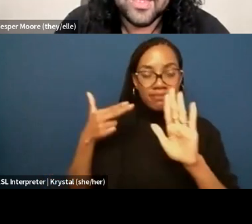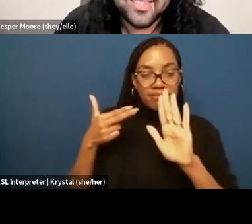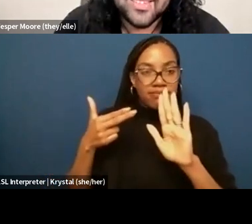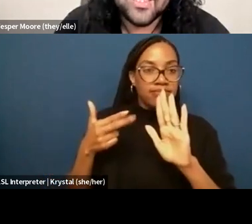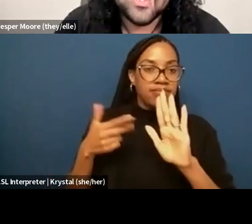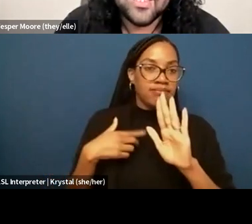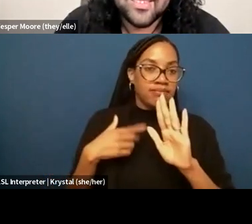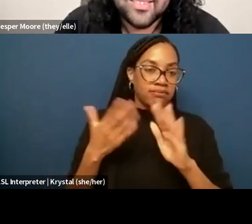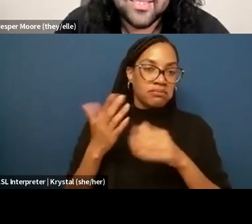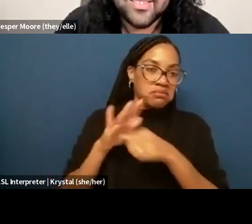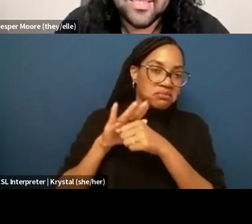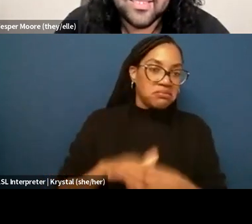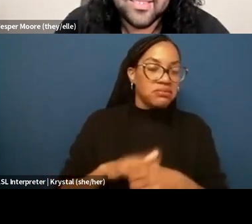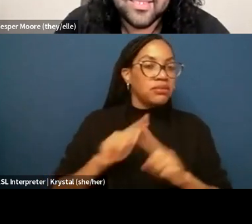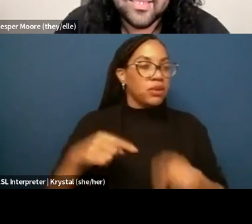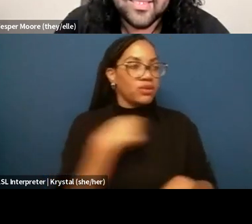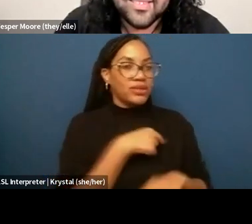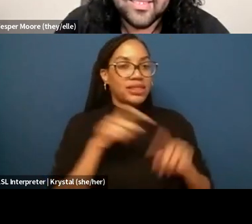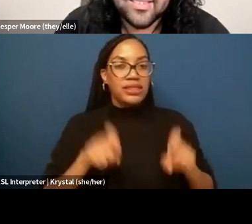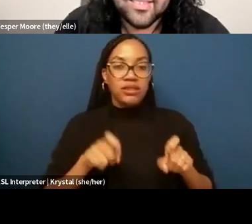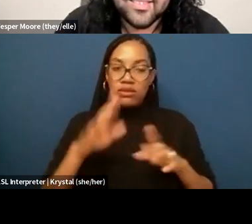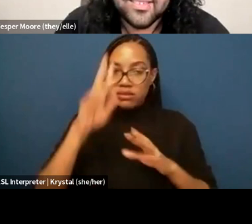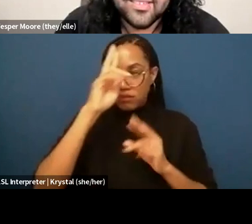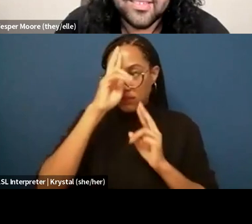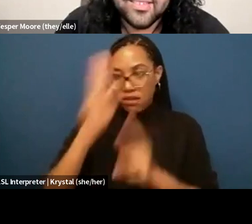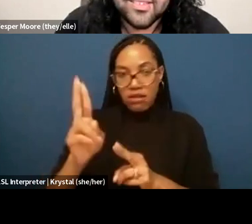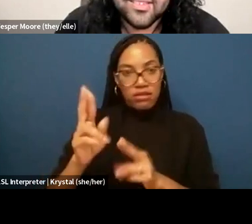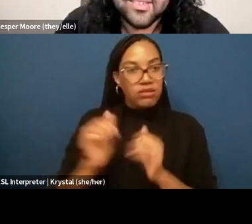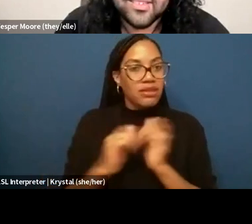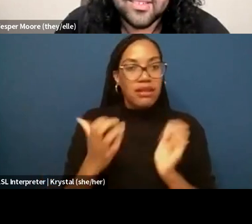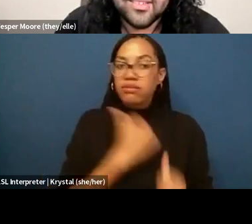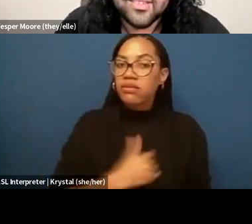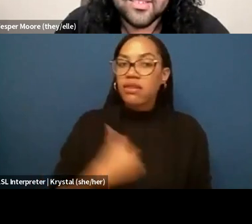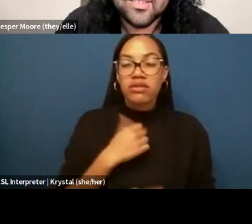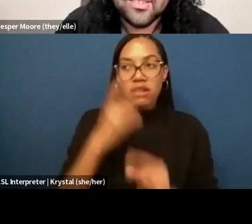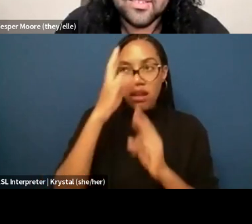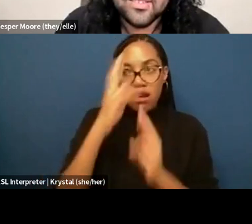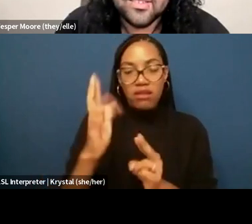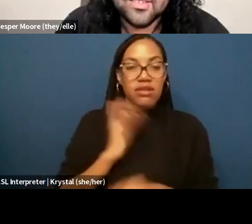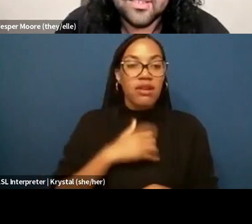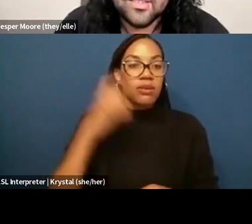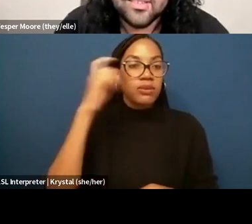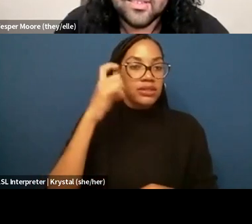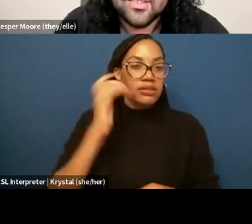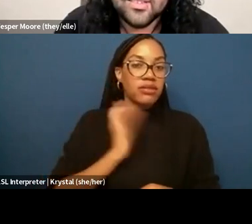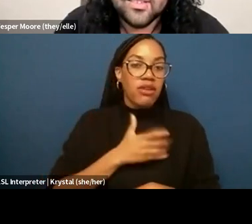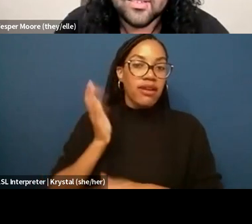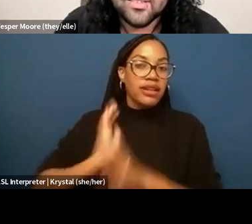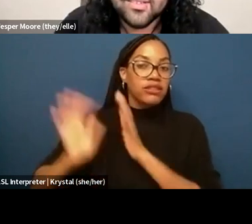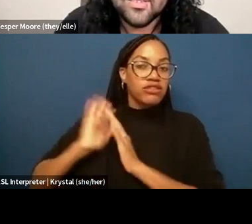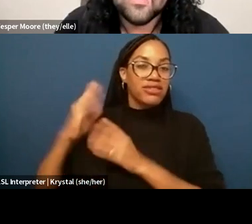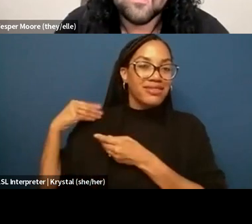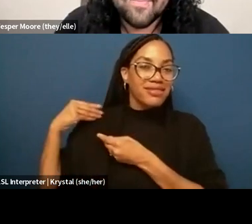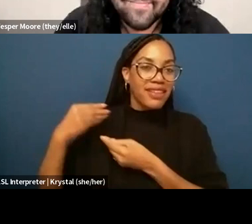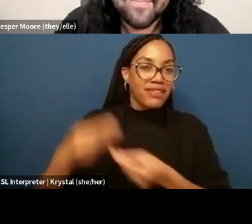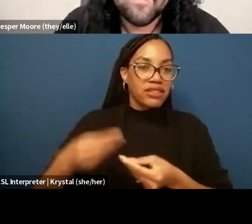unapologetically honor the wisdom that our ancestors are giving to us right now without